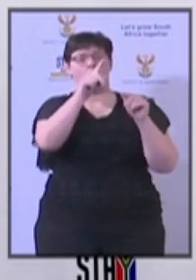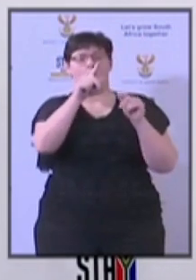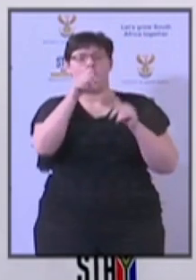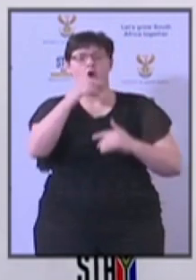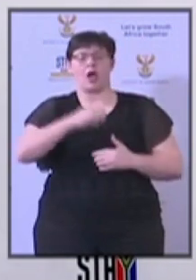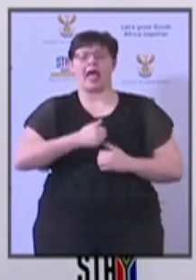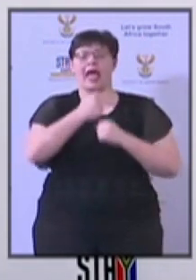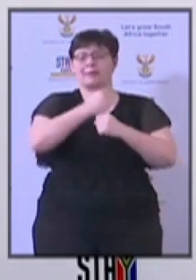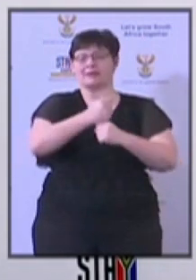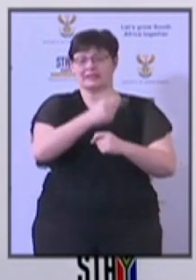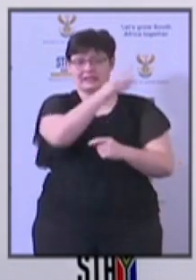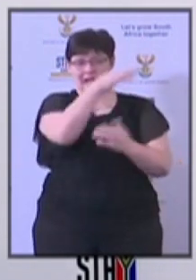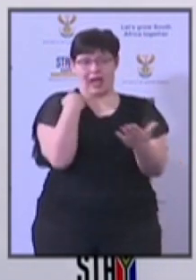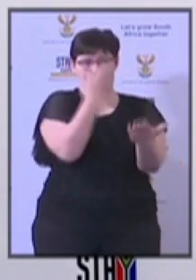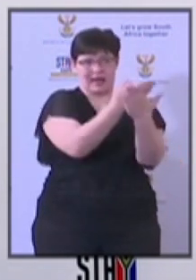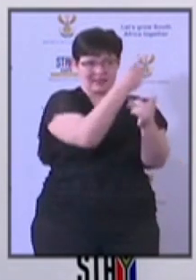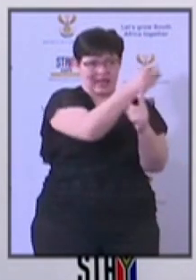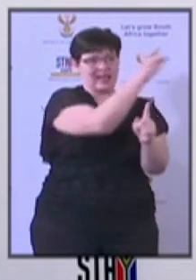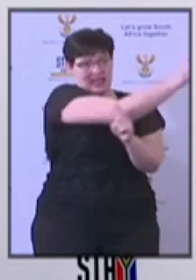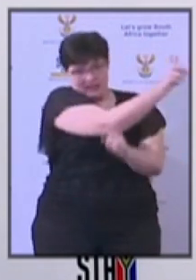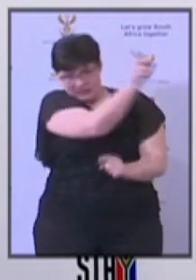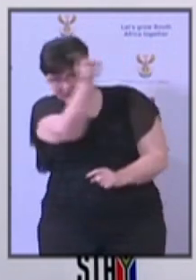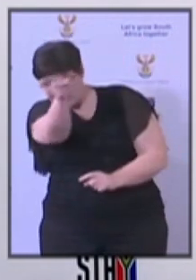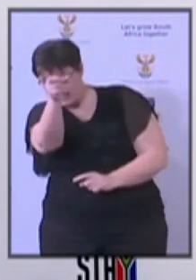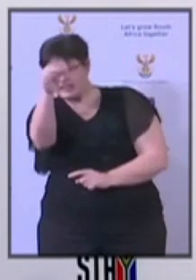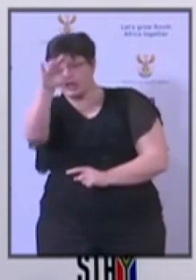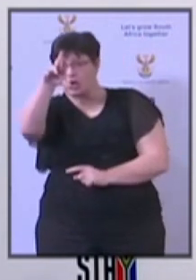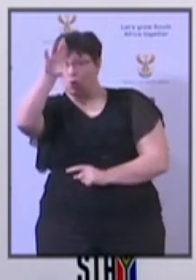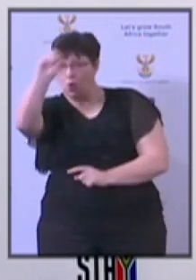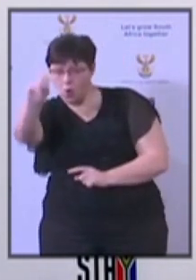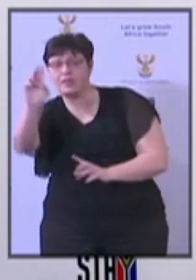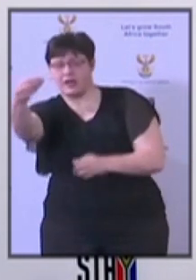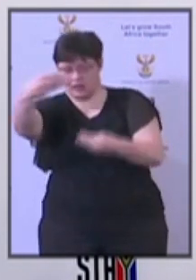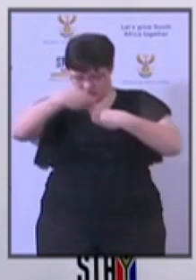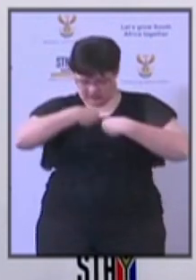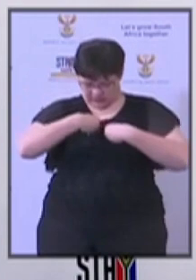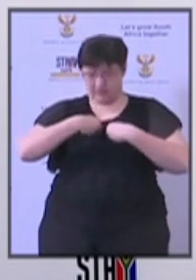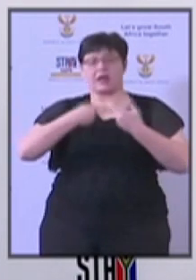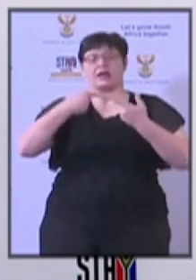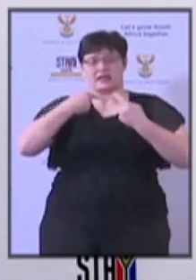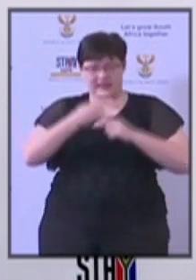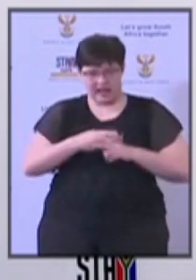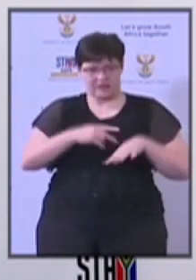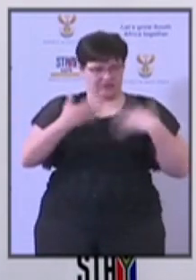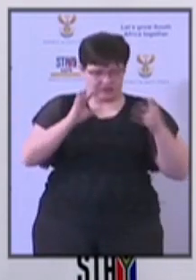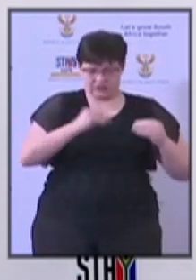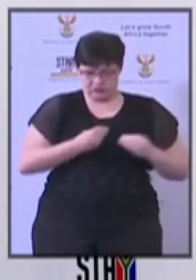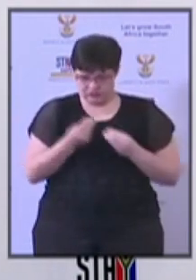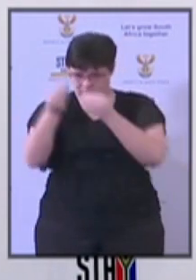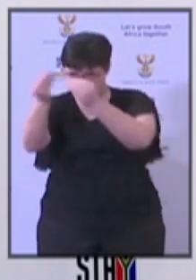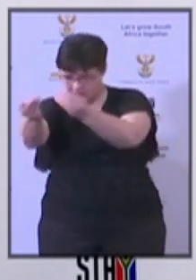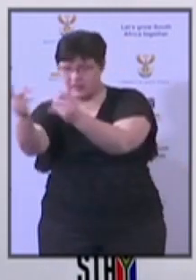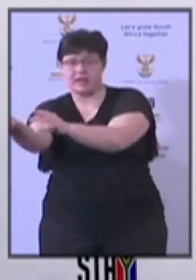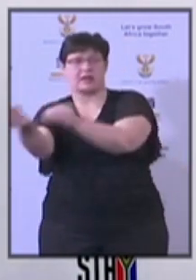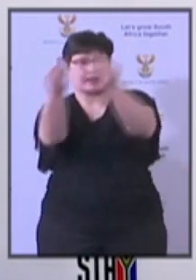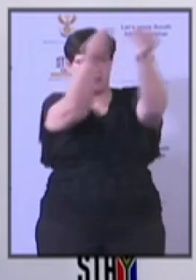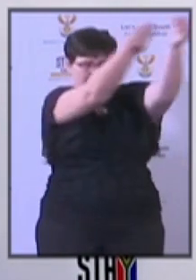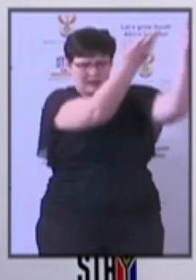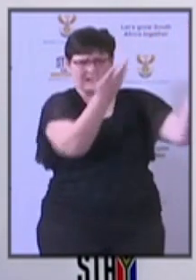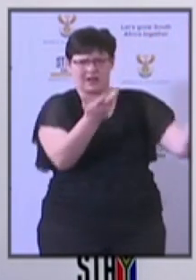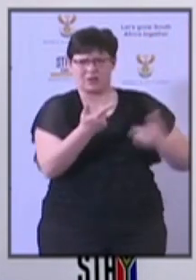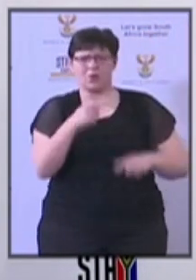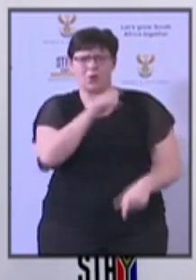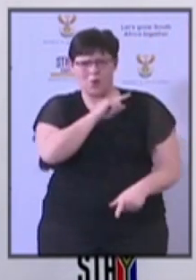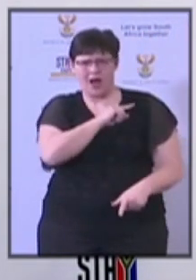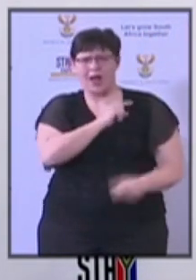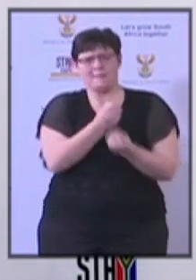gets assessed and all that, and takes a lot of time. That's why many people who were overseas before the lockdown